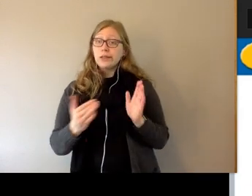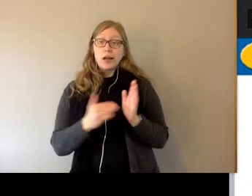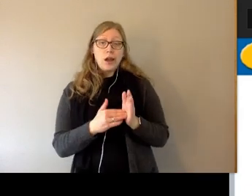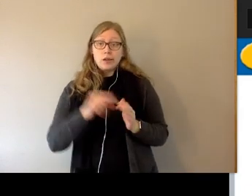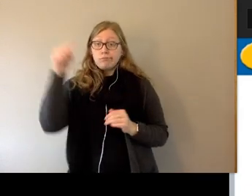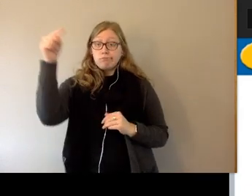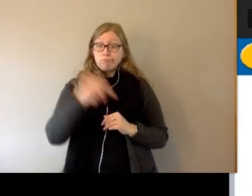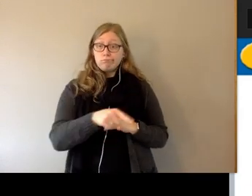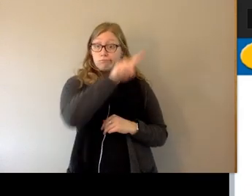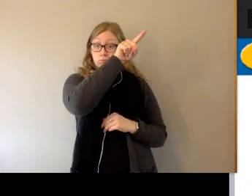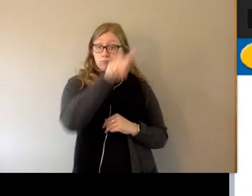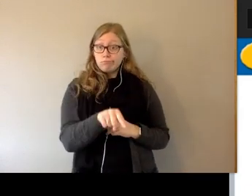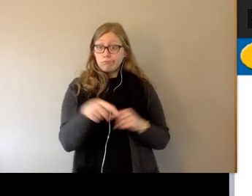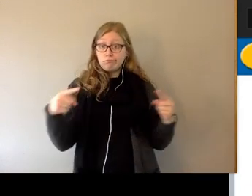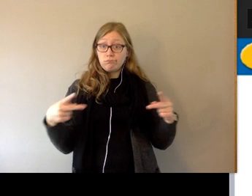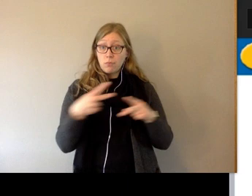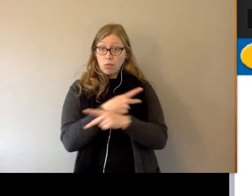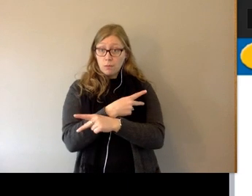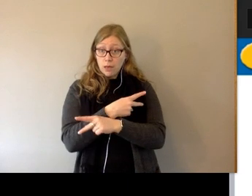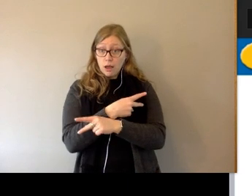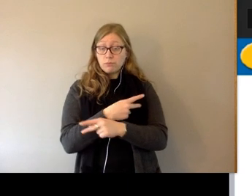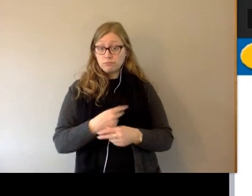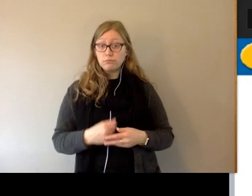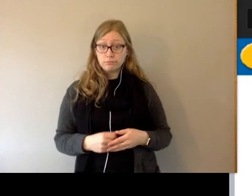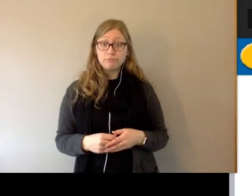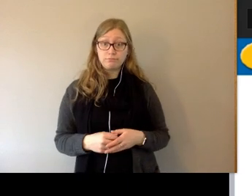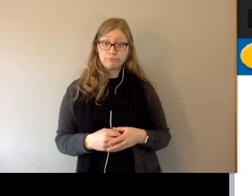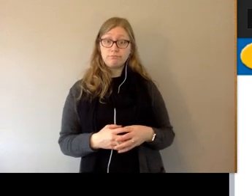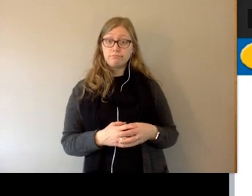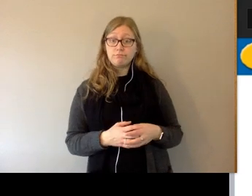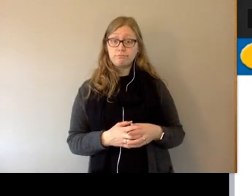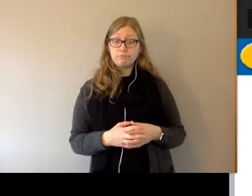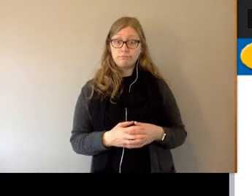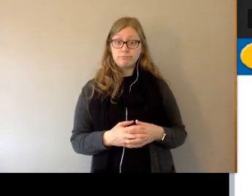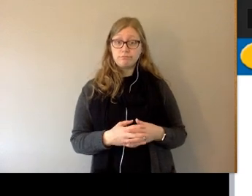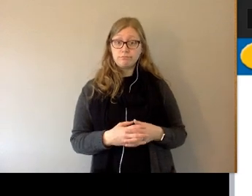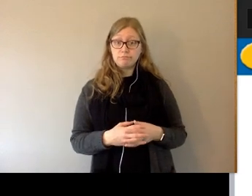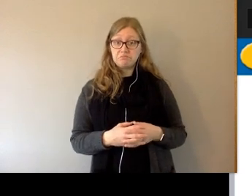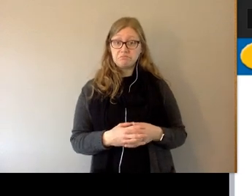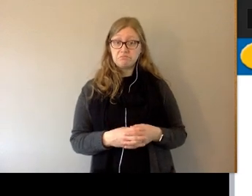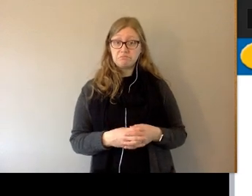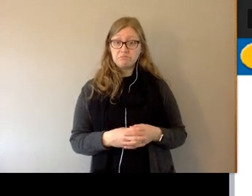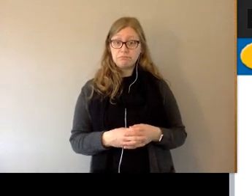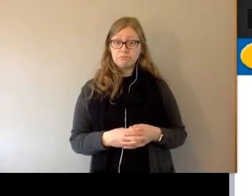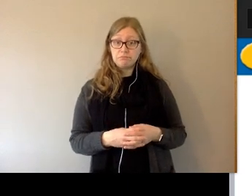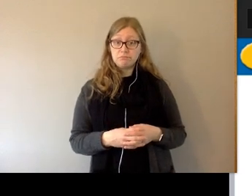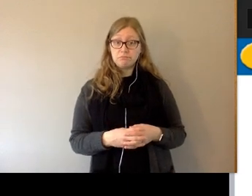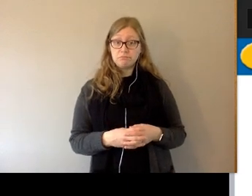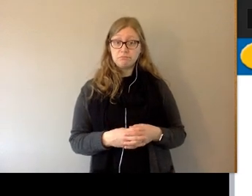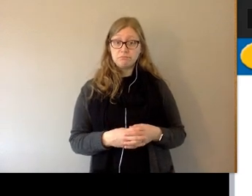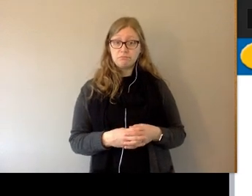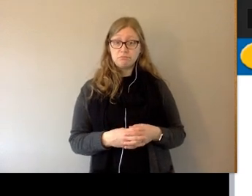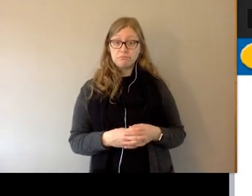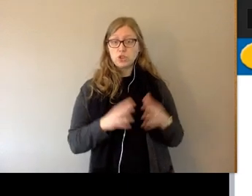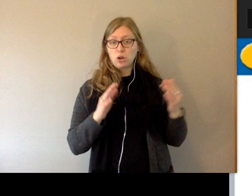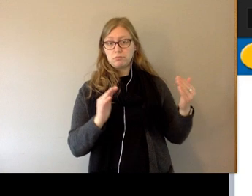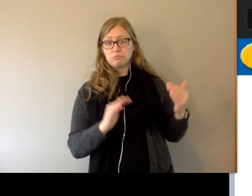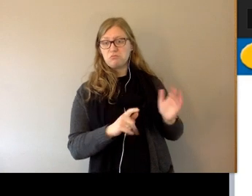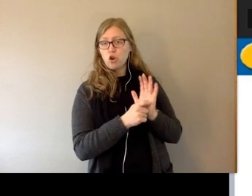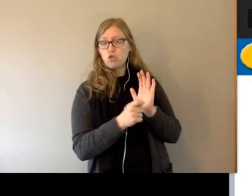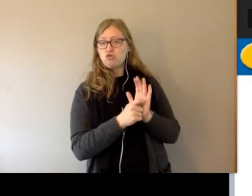cross multiply and solve. And so doing the cross multiplication, I will see that I'm going to have MN is